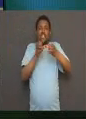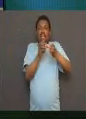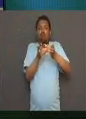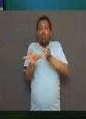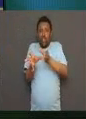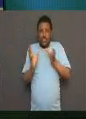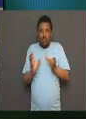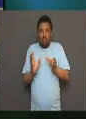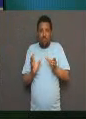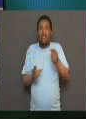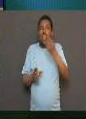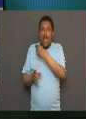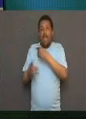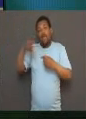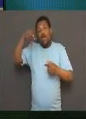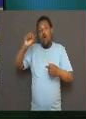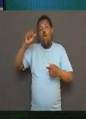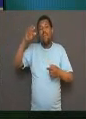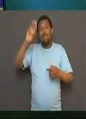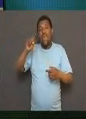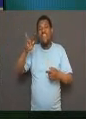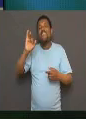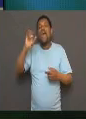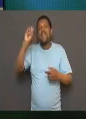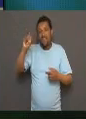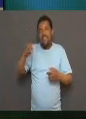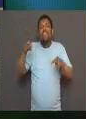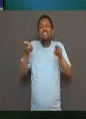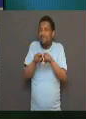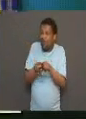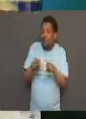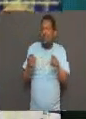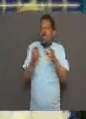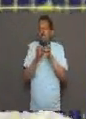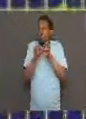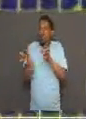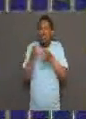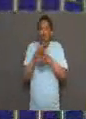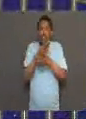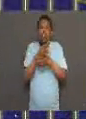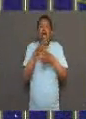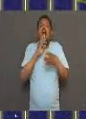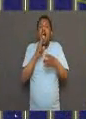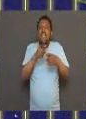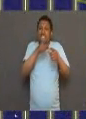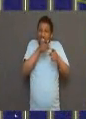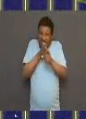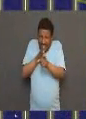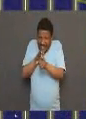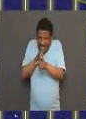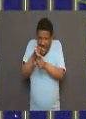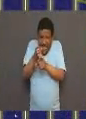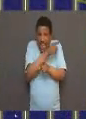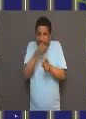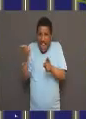Parallels and meridians in such a projection are straight lines that intersect